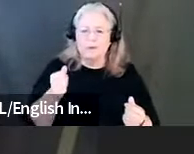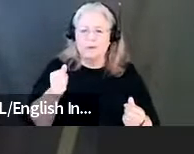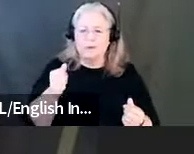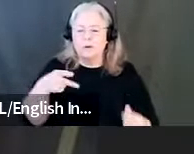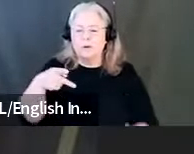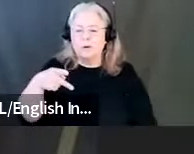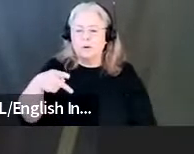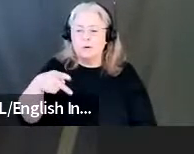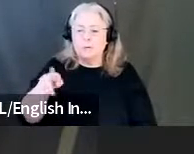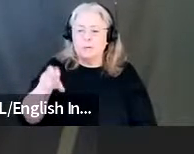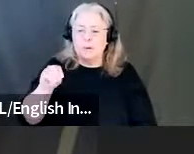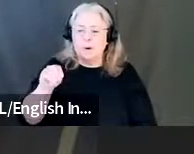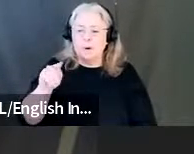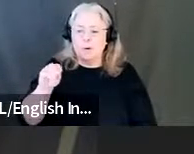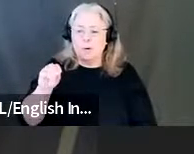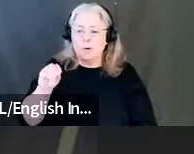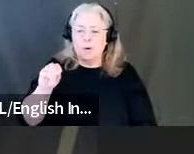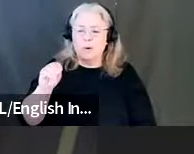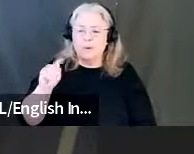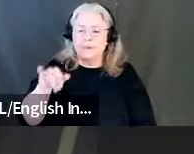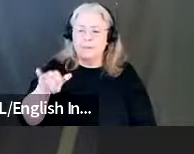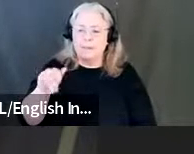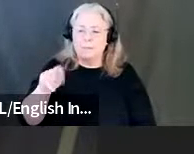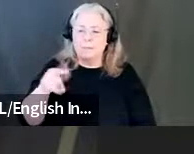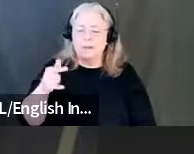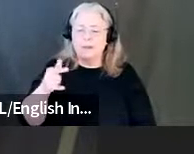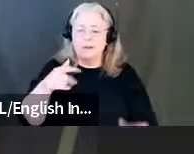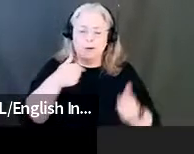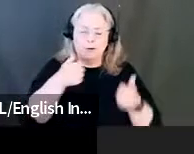prototyping, just that whole trial and error thing.